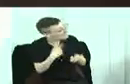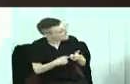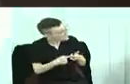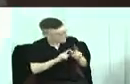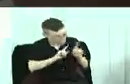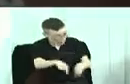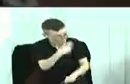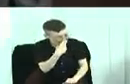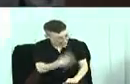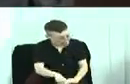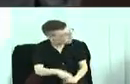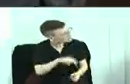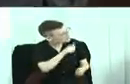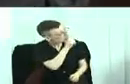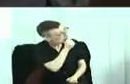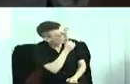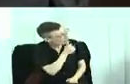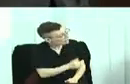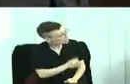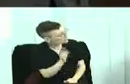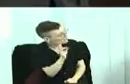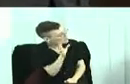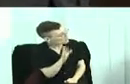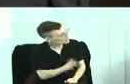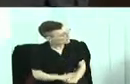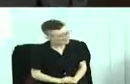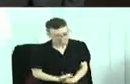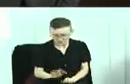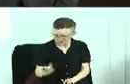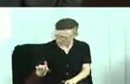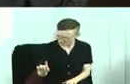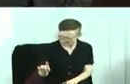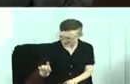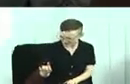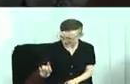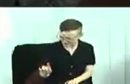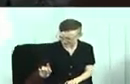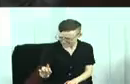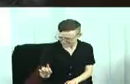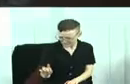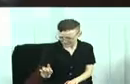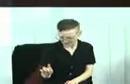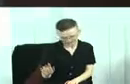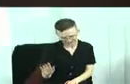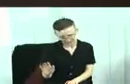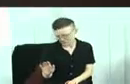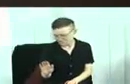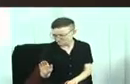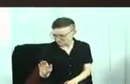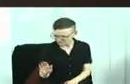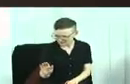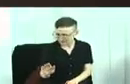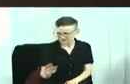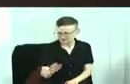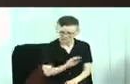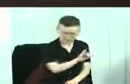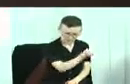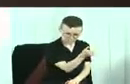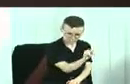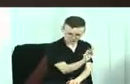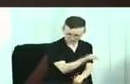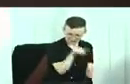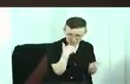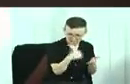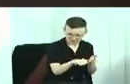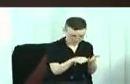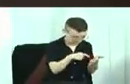hell. And I said, but wait a minute. I said, you will find in the letter of John that God